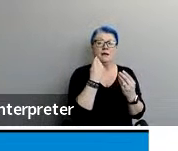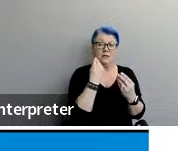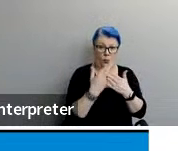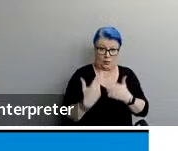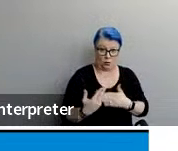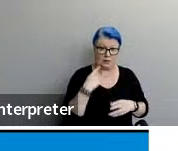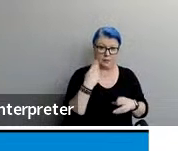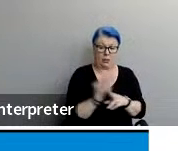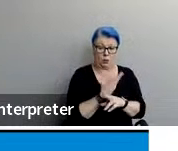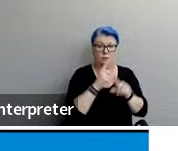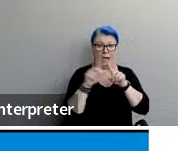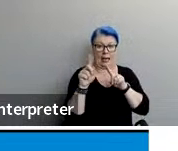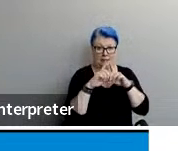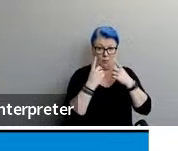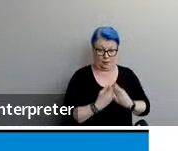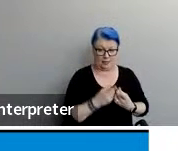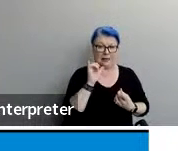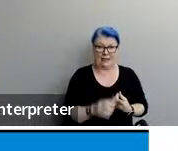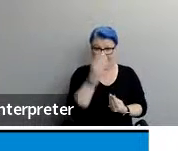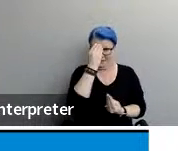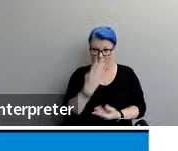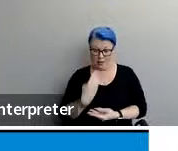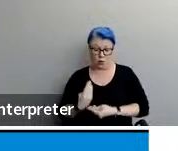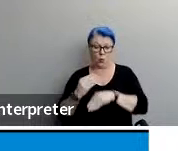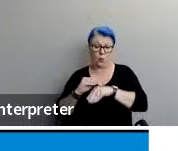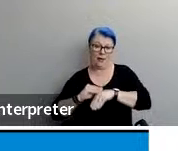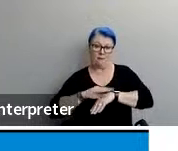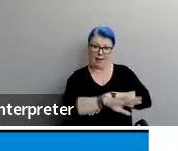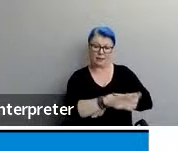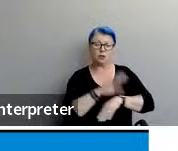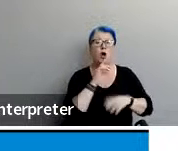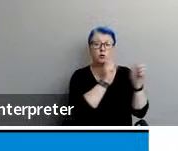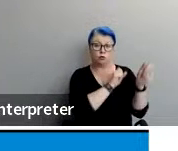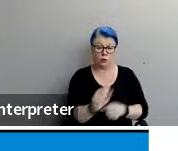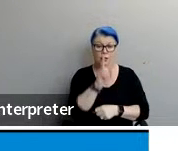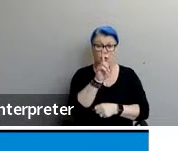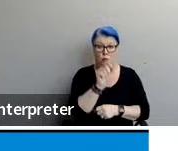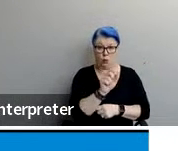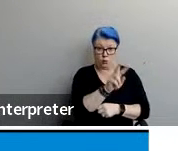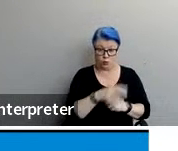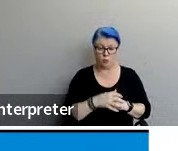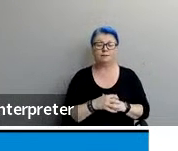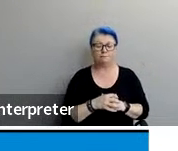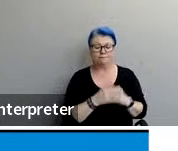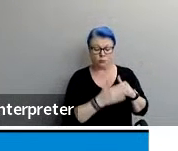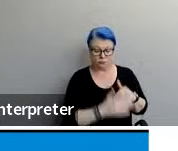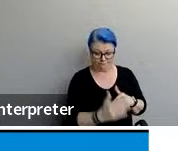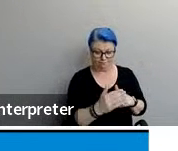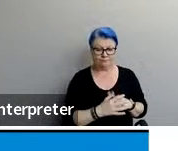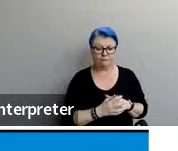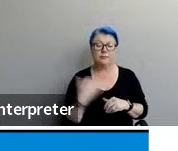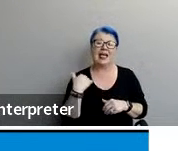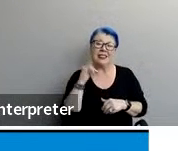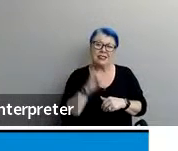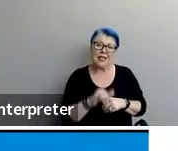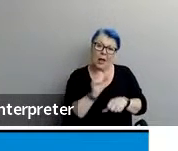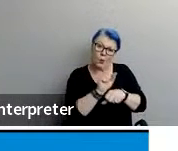that has been passed on to our strategy 2.2, which is really working on